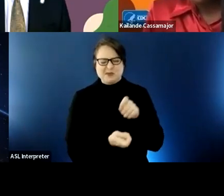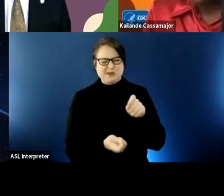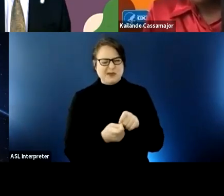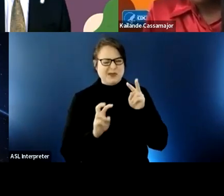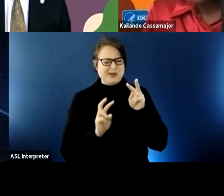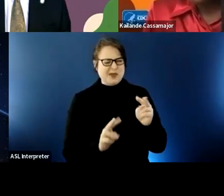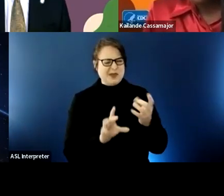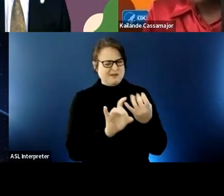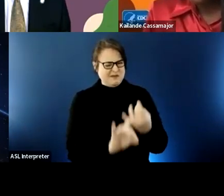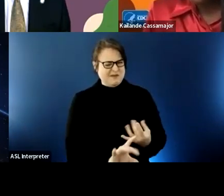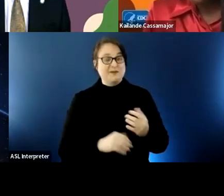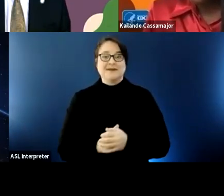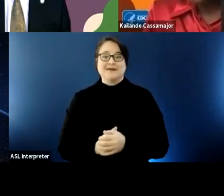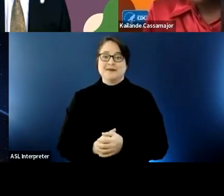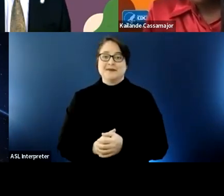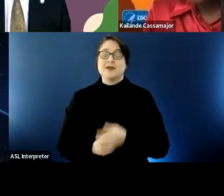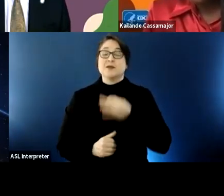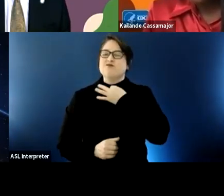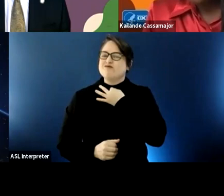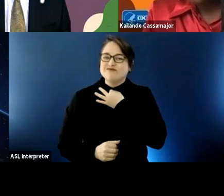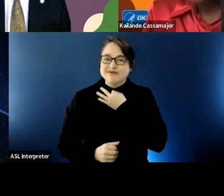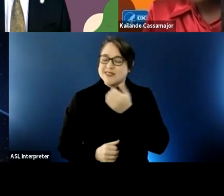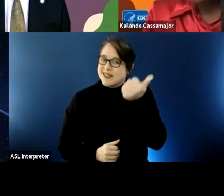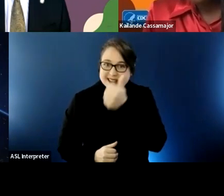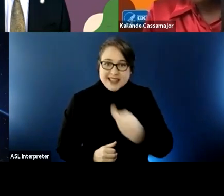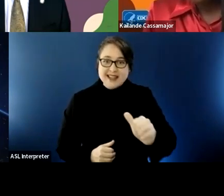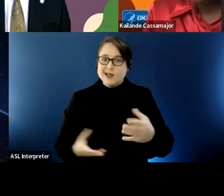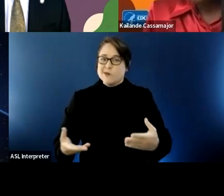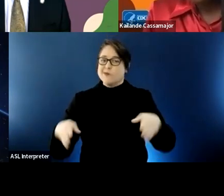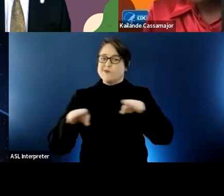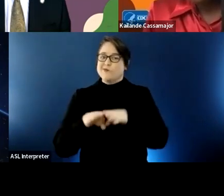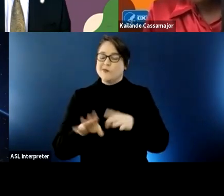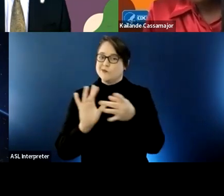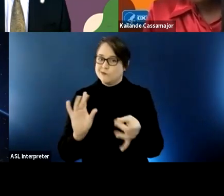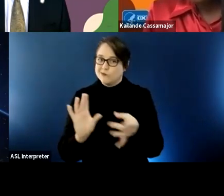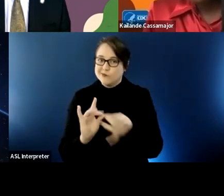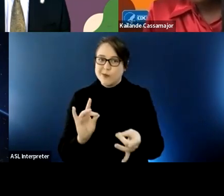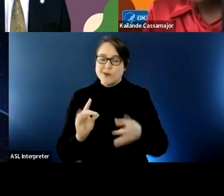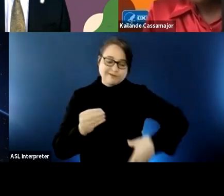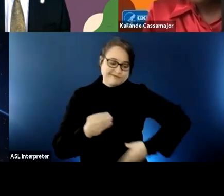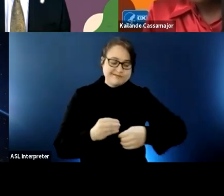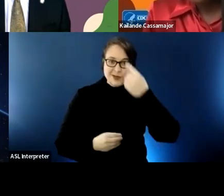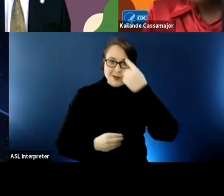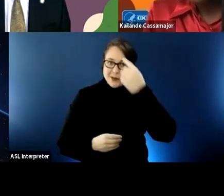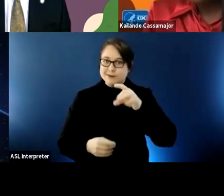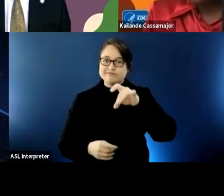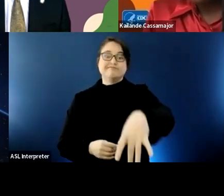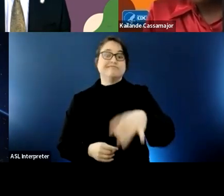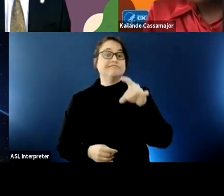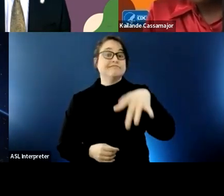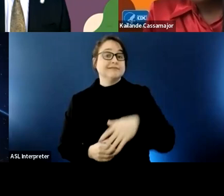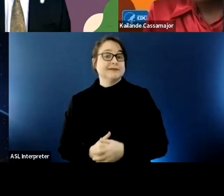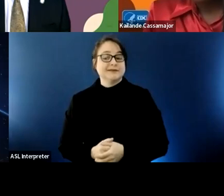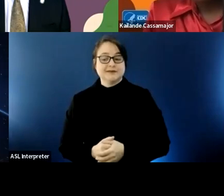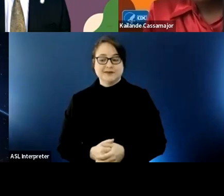I'm gonna ask you if you have any closing remarks or additional thoughts that you'd like to share. And I'm gonna start with Kaylin,